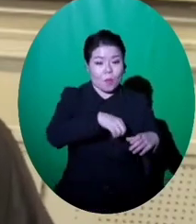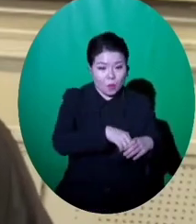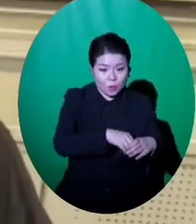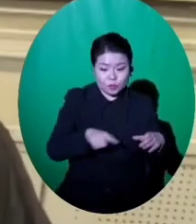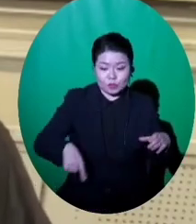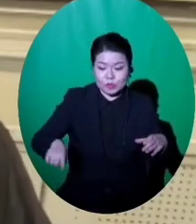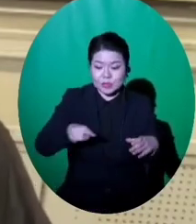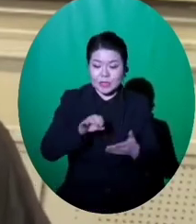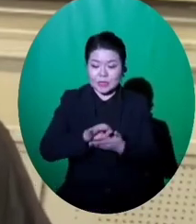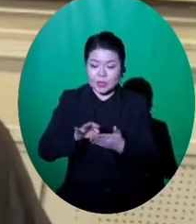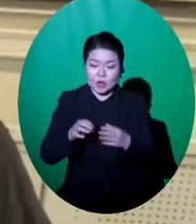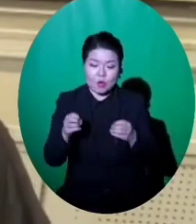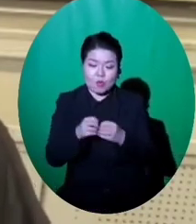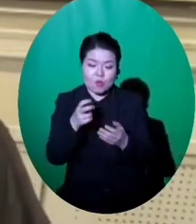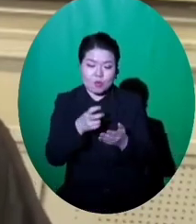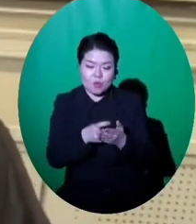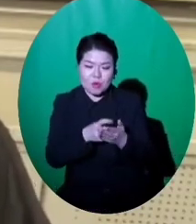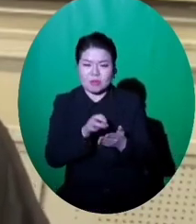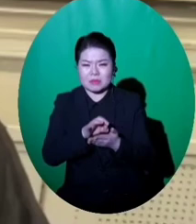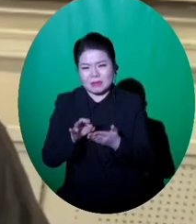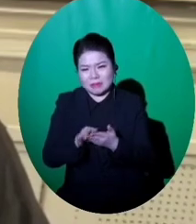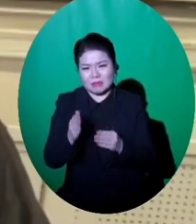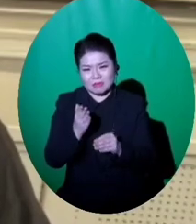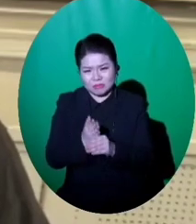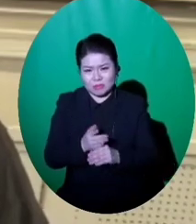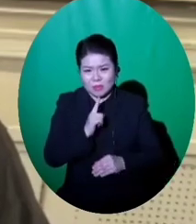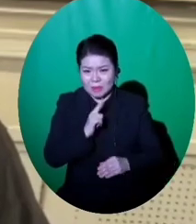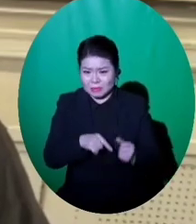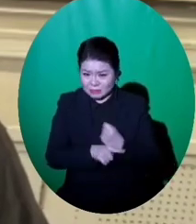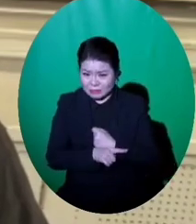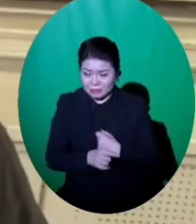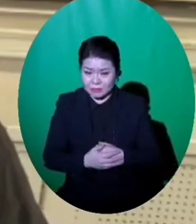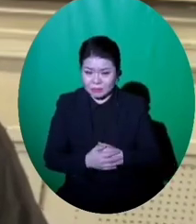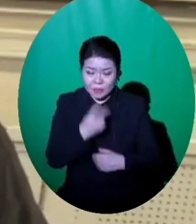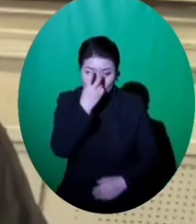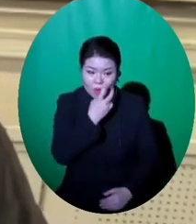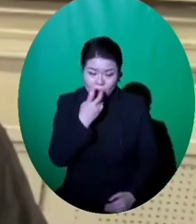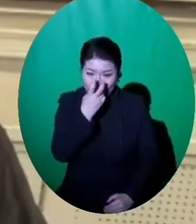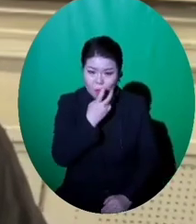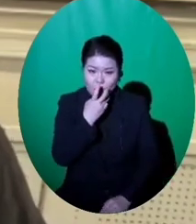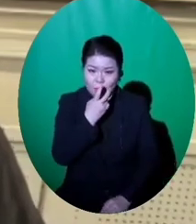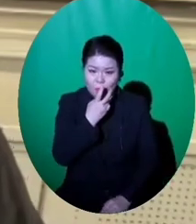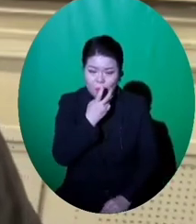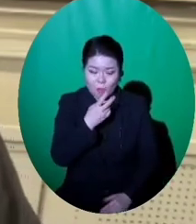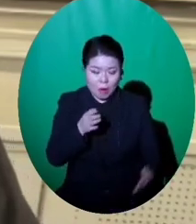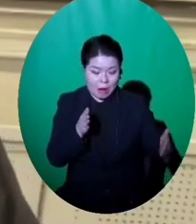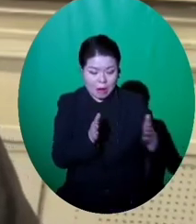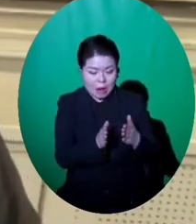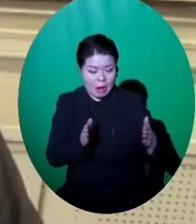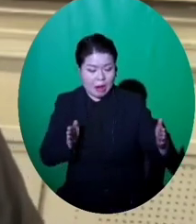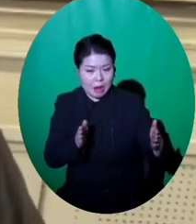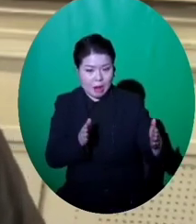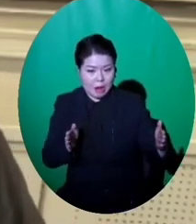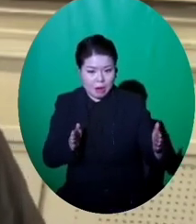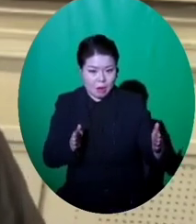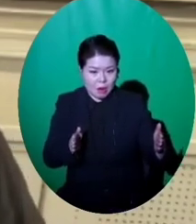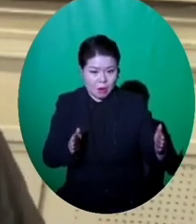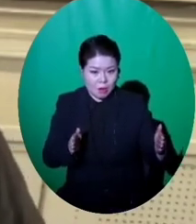injustices and imbalances of care, start there, and we'll begin to see how to make things more equal.